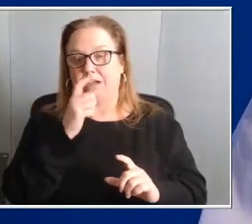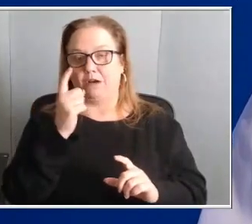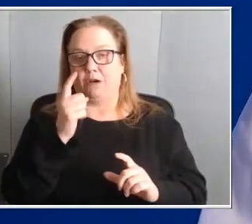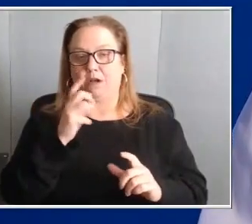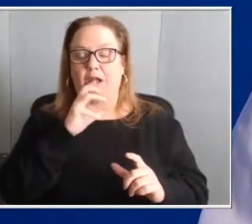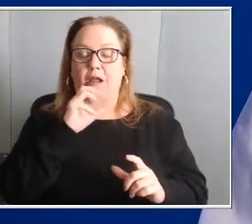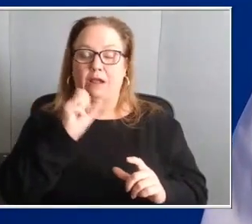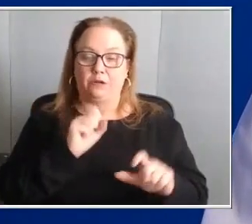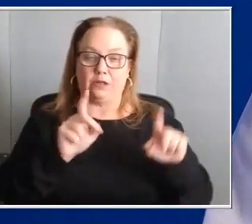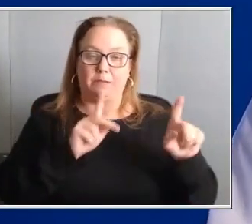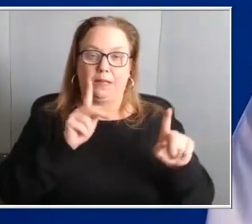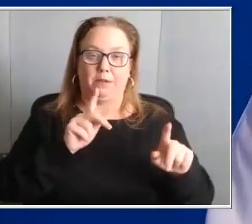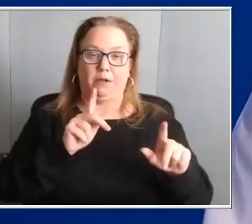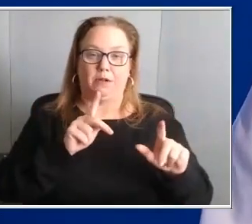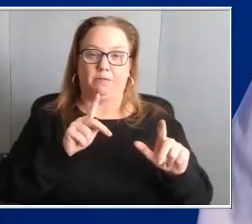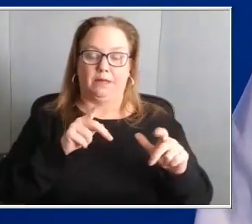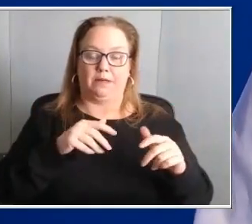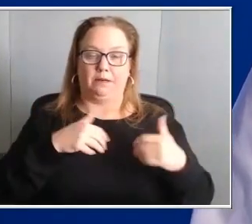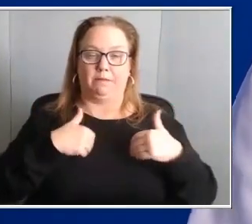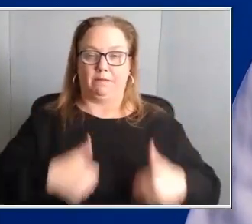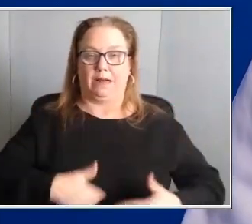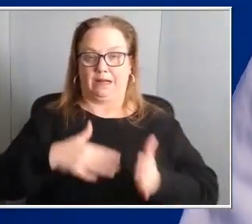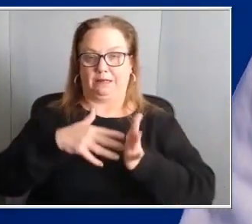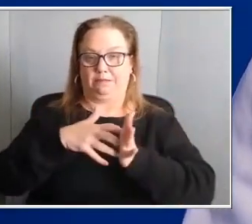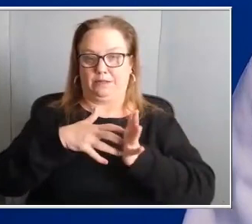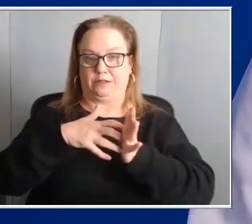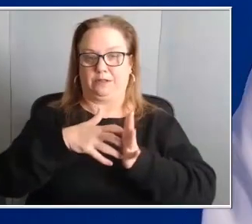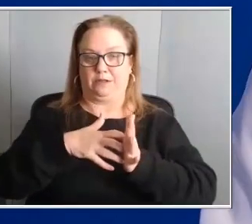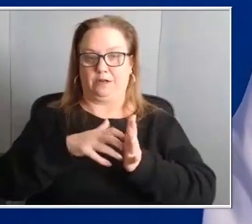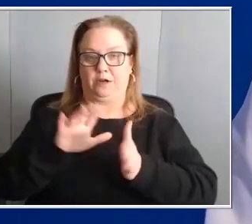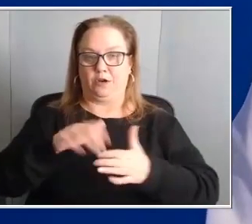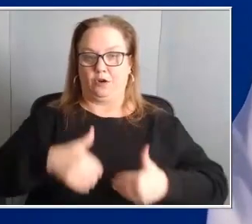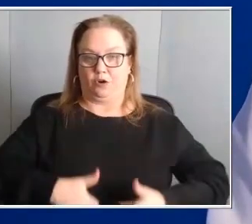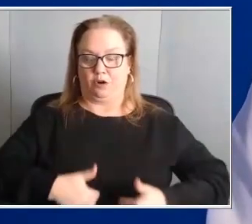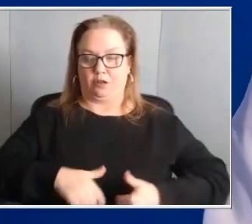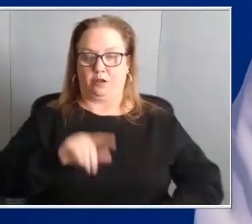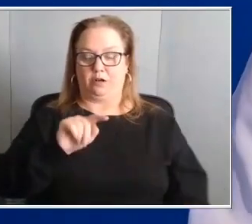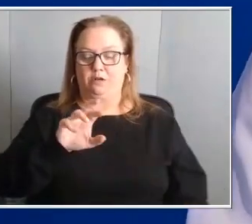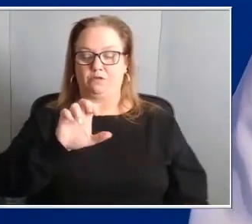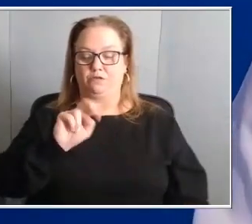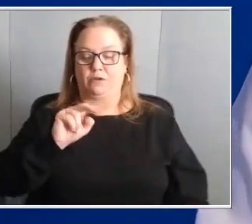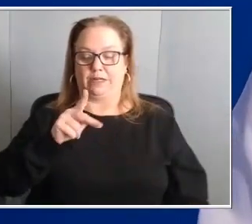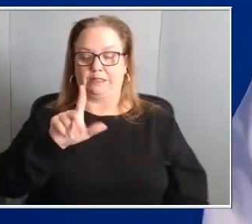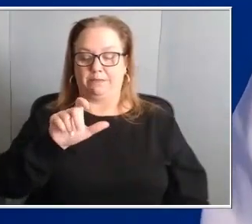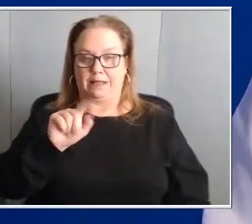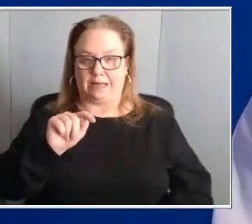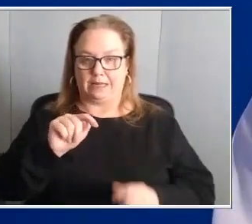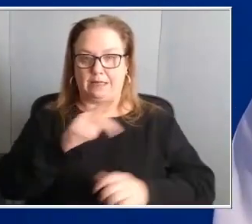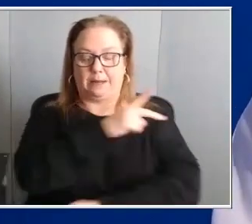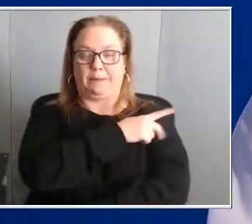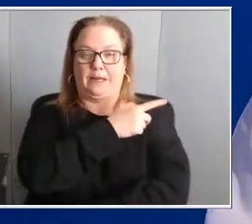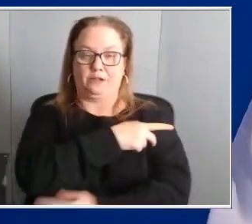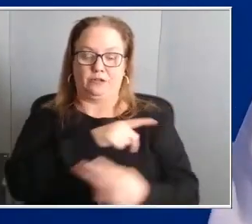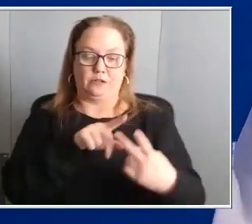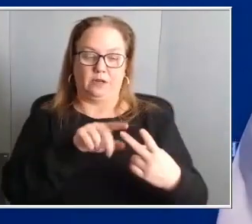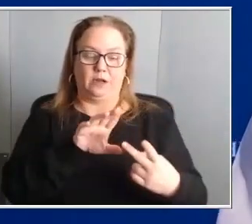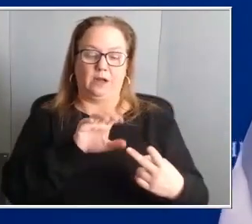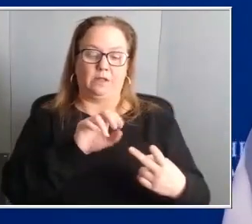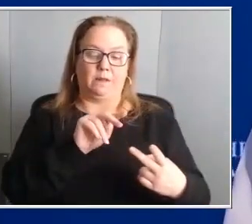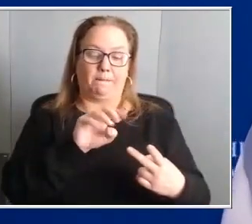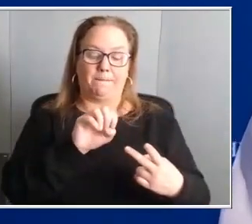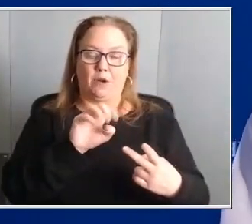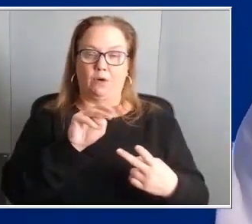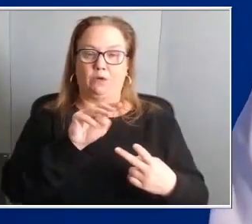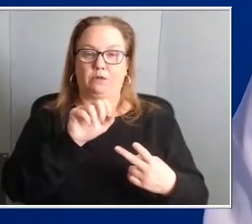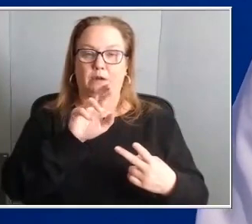but it is those immune suppressed patients like your lung transplant patients that you treat, our bone marrow transplant patients. If we can get